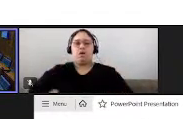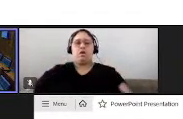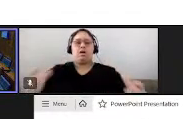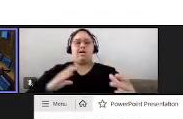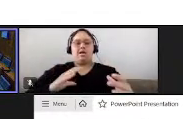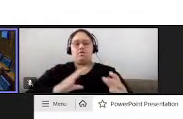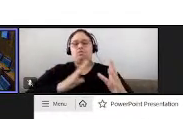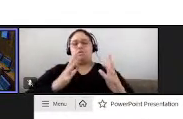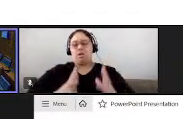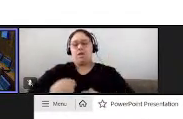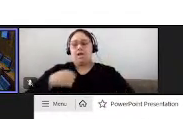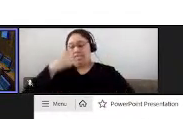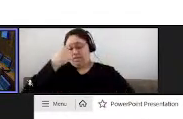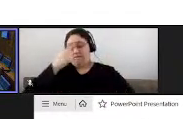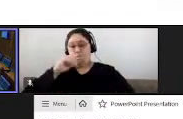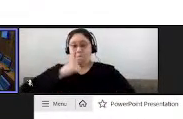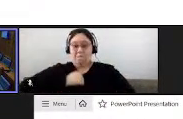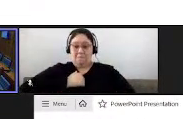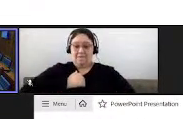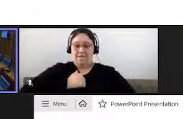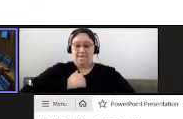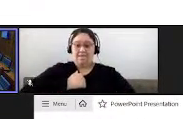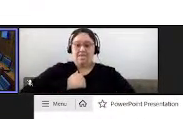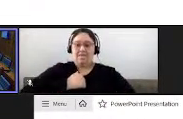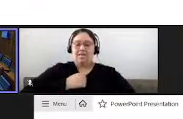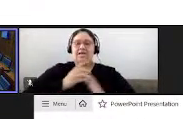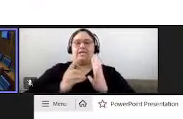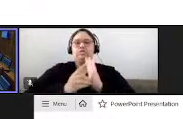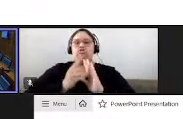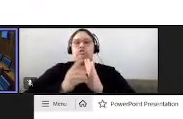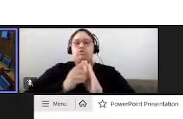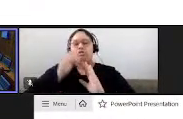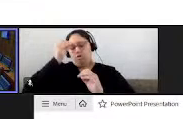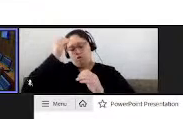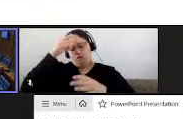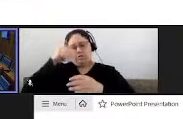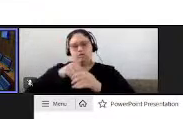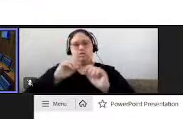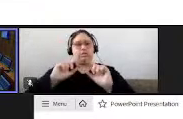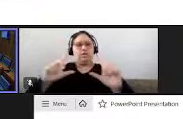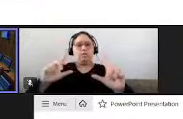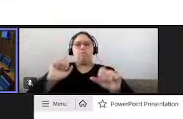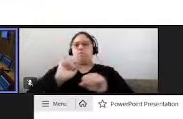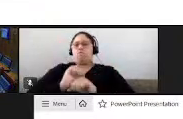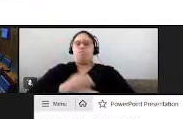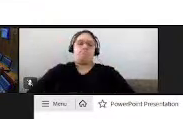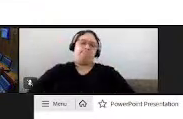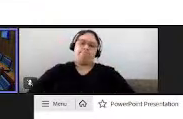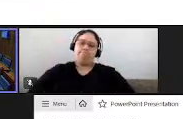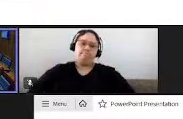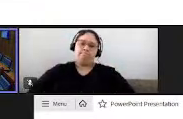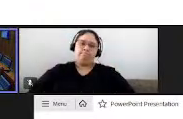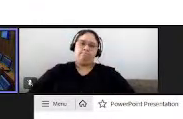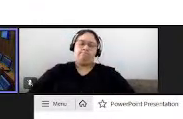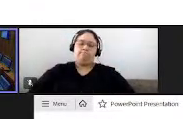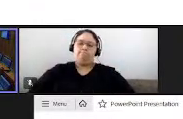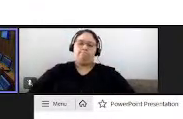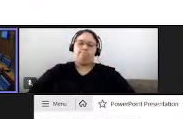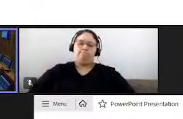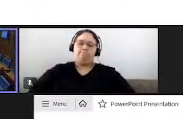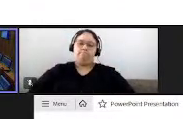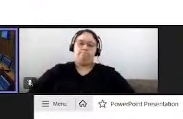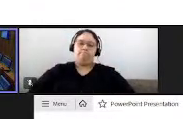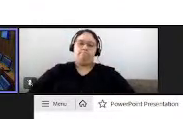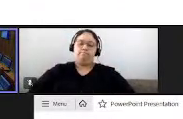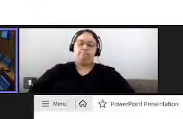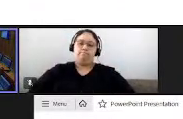I think for me, a digital concept does not work. And I think in as much as it